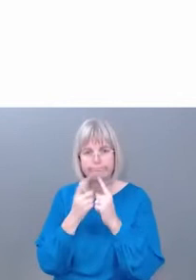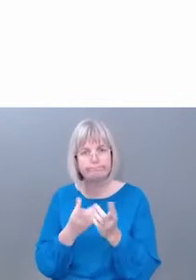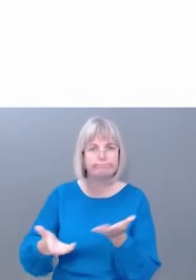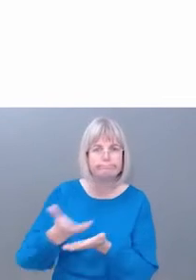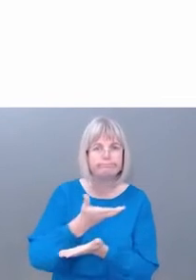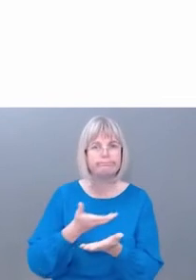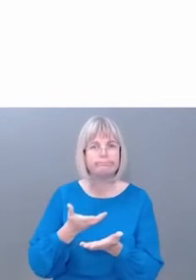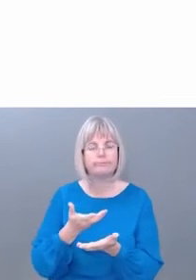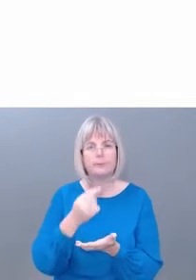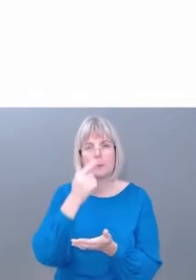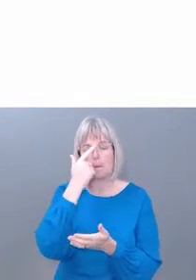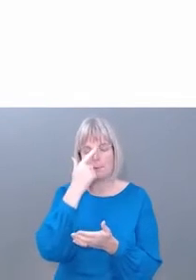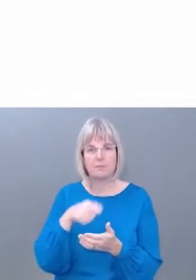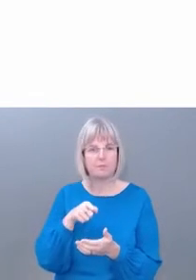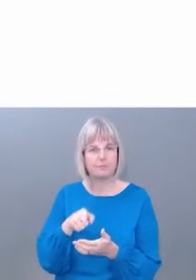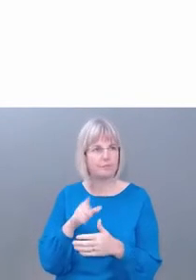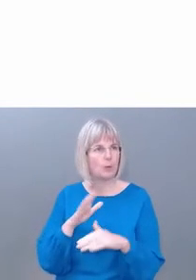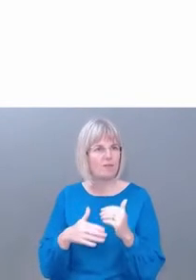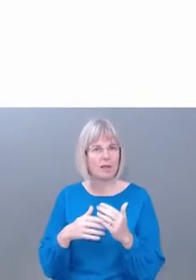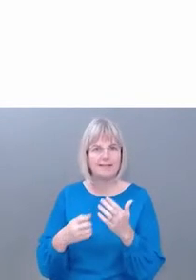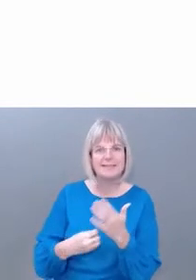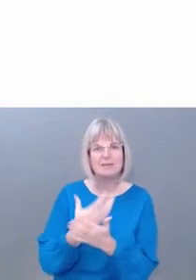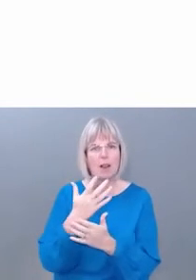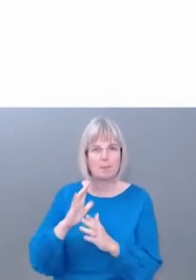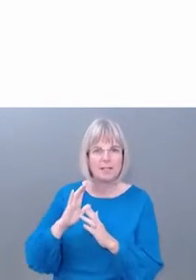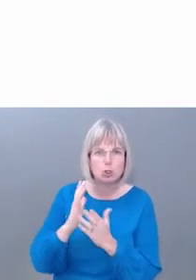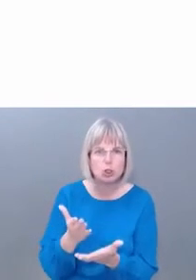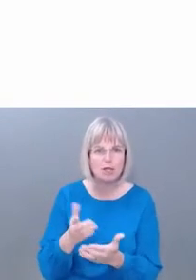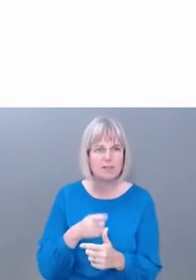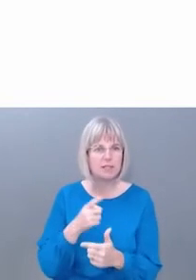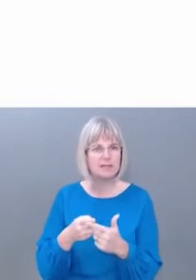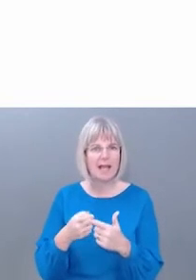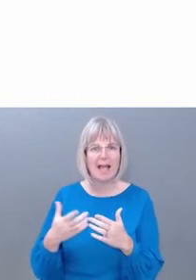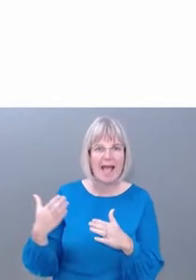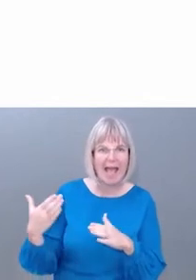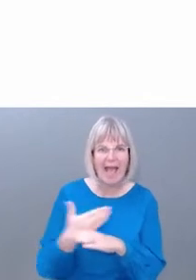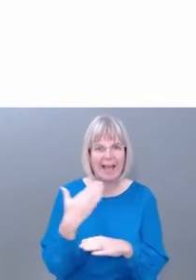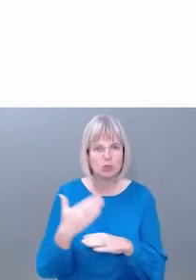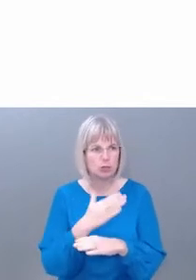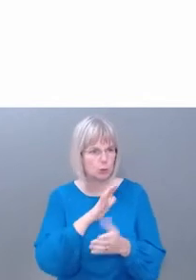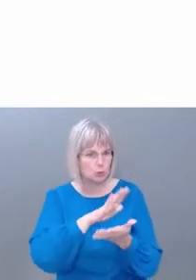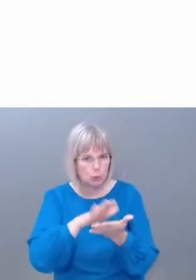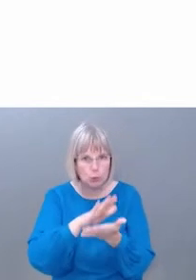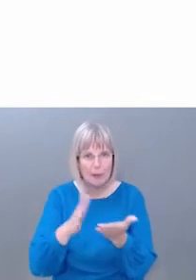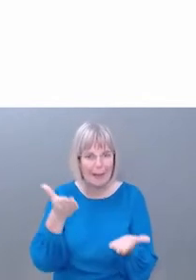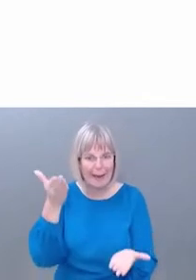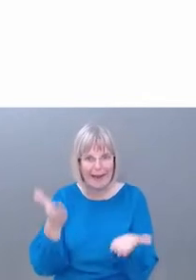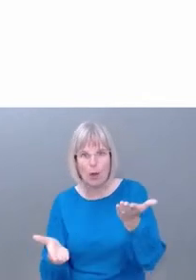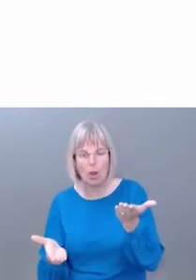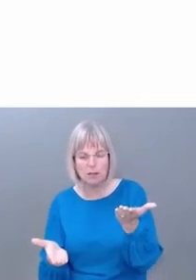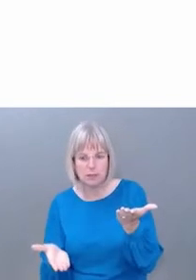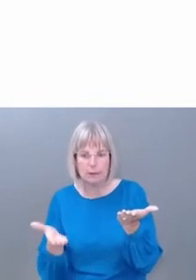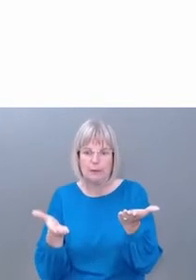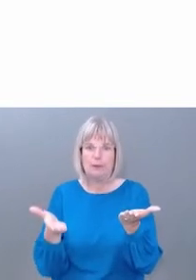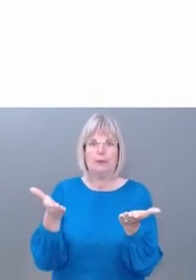developing services and action to address inequalities and how we can make things better in lots of different parts of